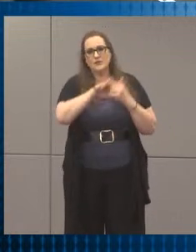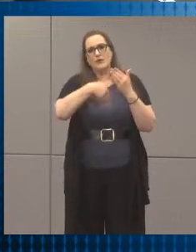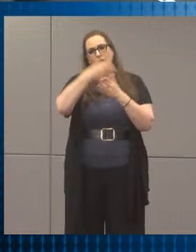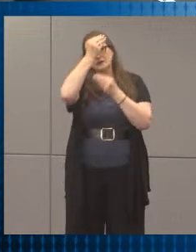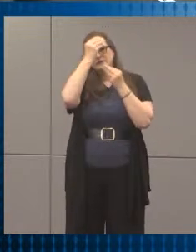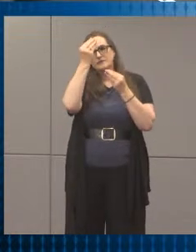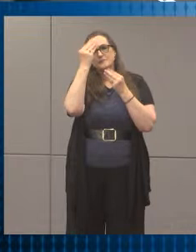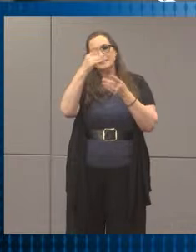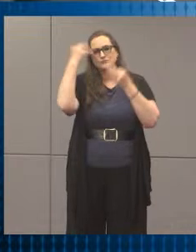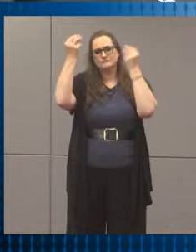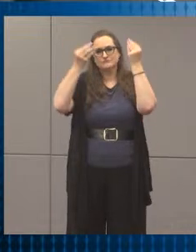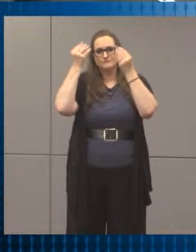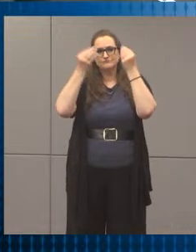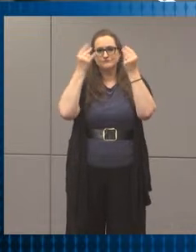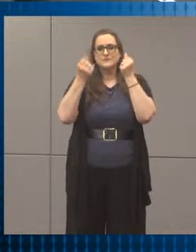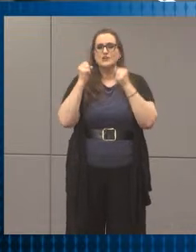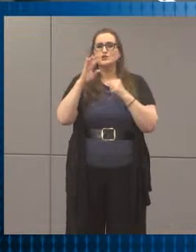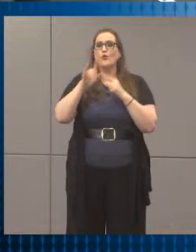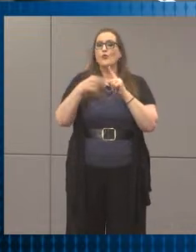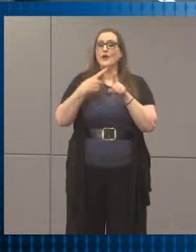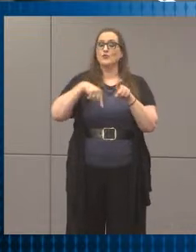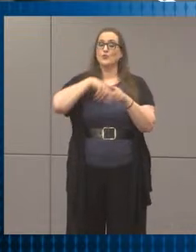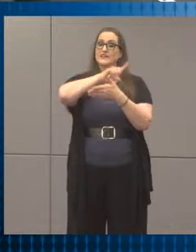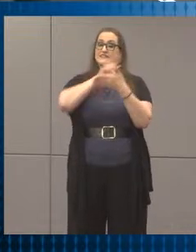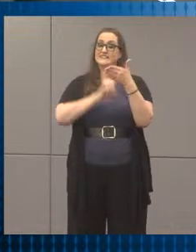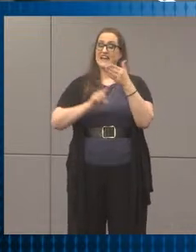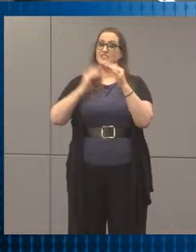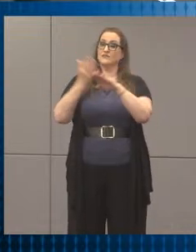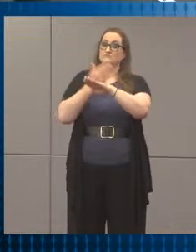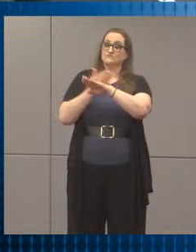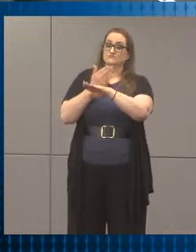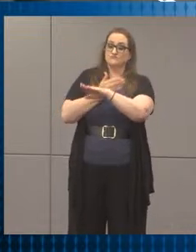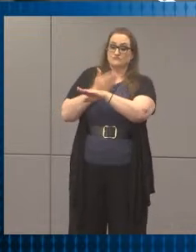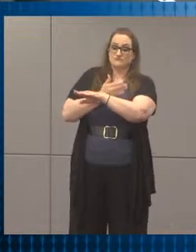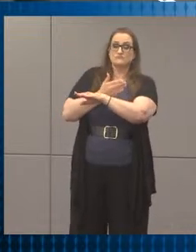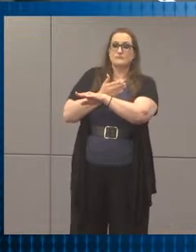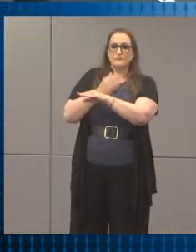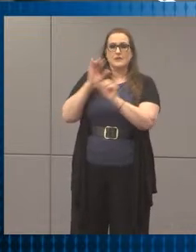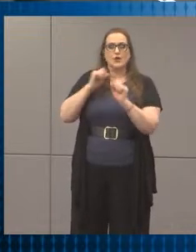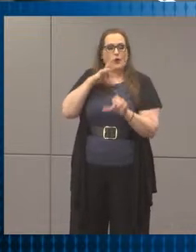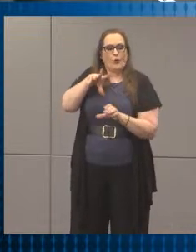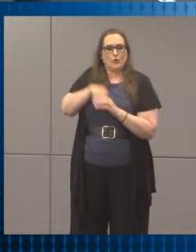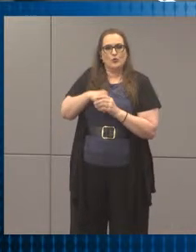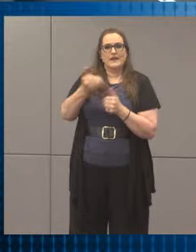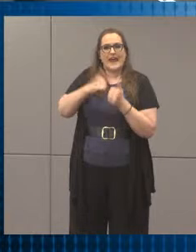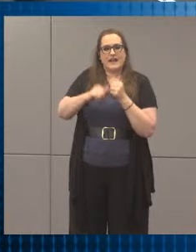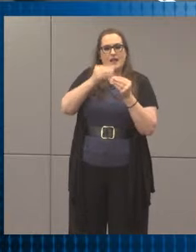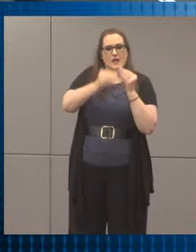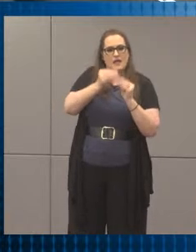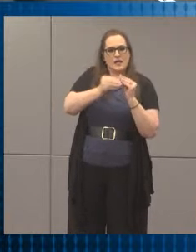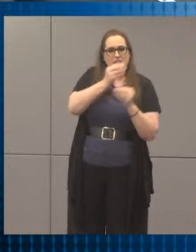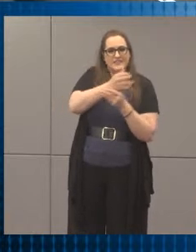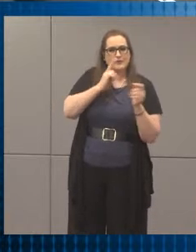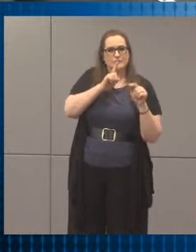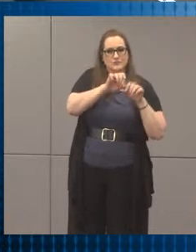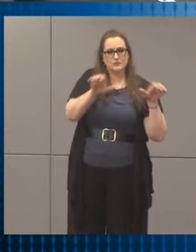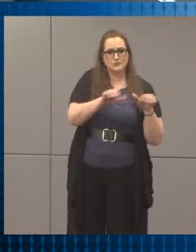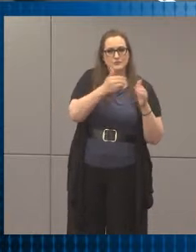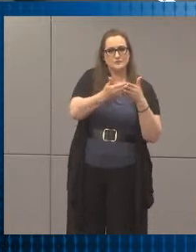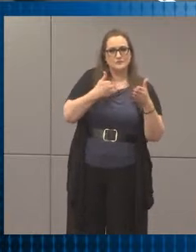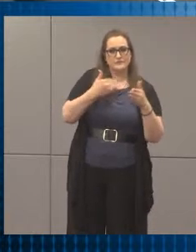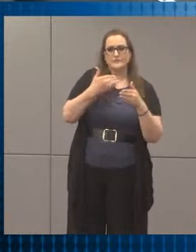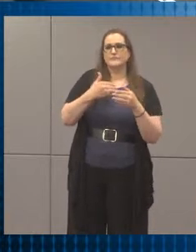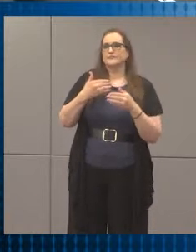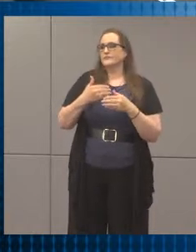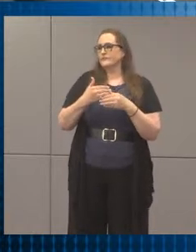information is taken into consideration so that when we're designing the renovation, we can include any corrective actions that we need to